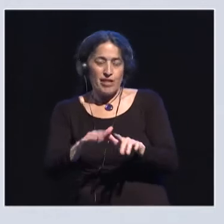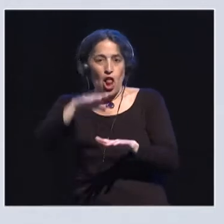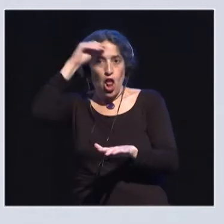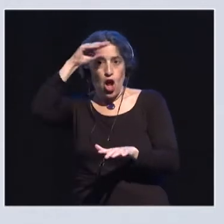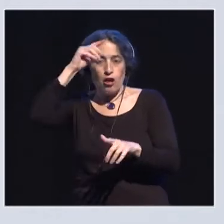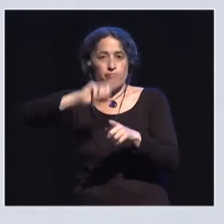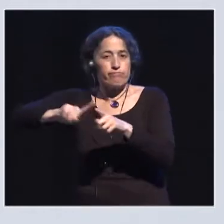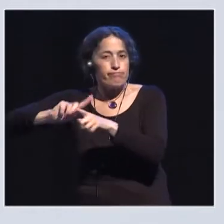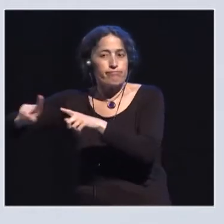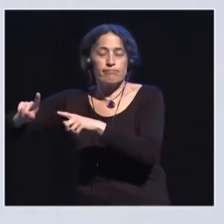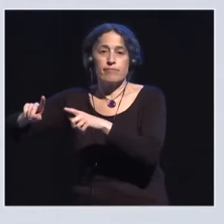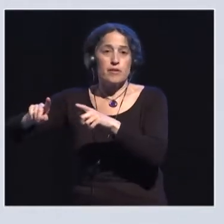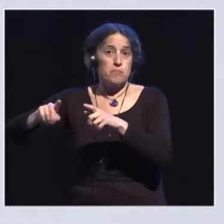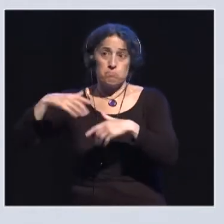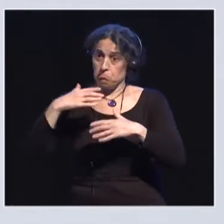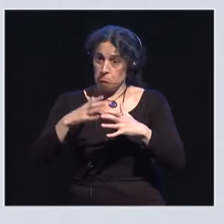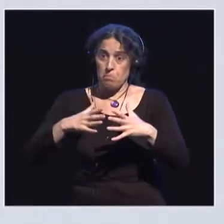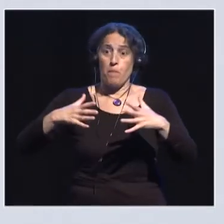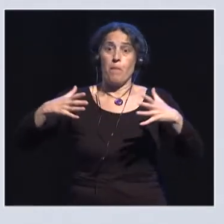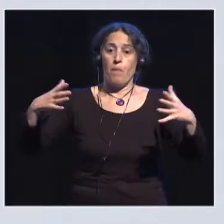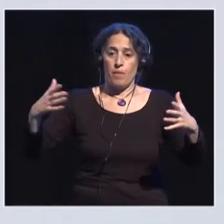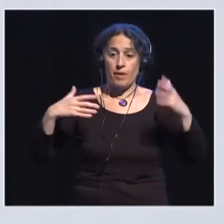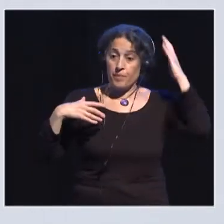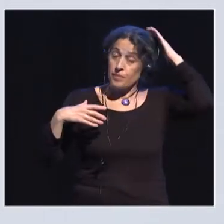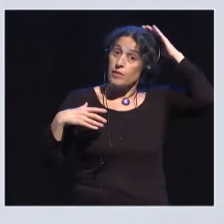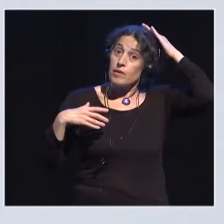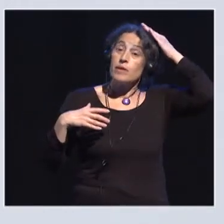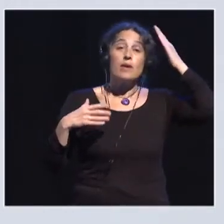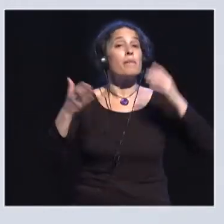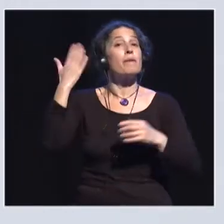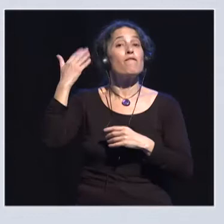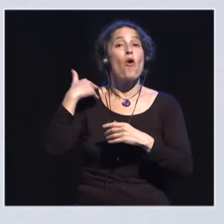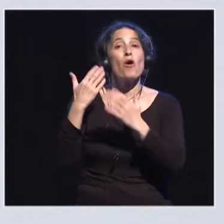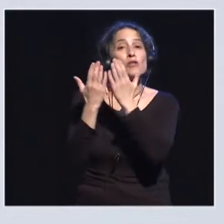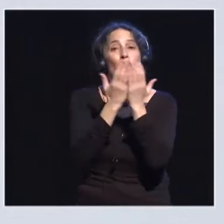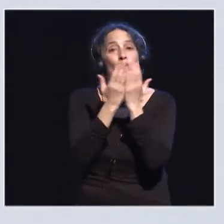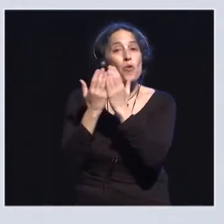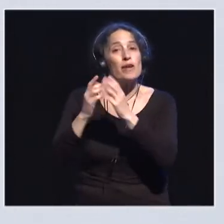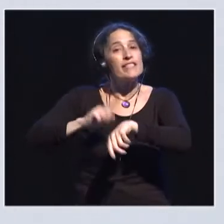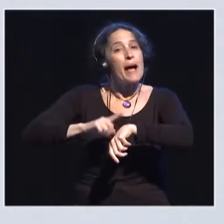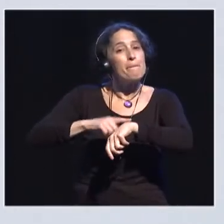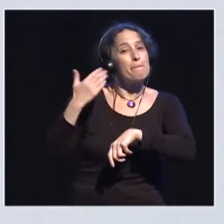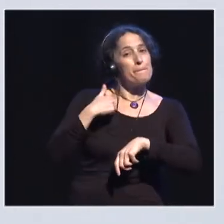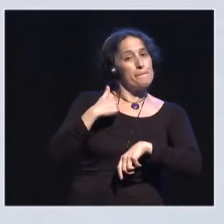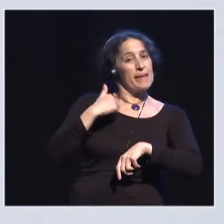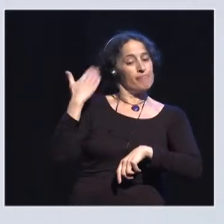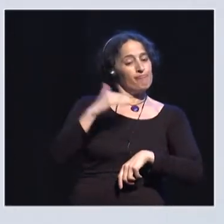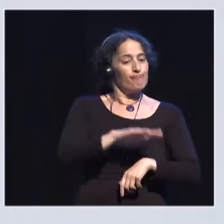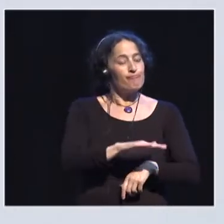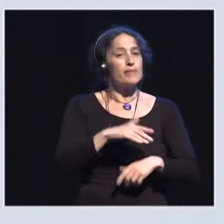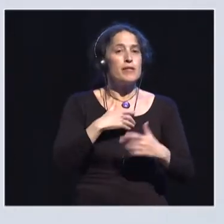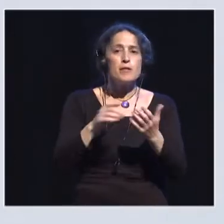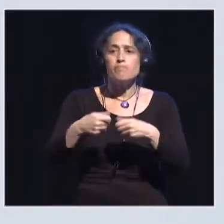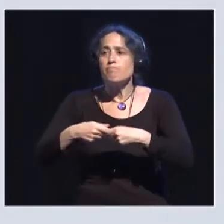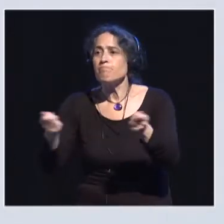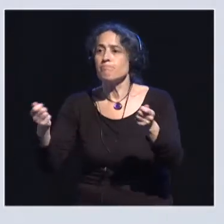Youths, in fact, when I was in school, I had an online business. I used to sell, sell some clothing materials through mobile, using